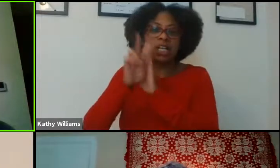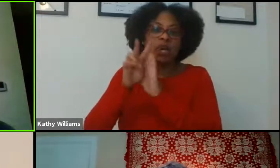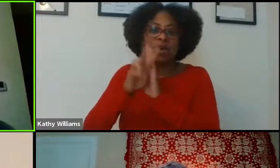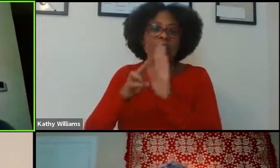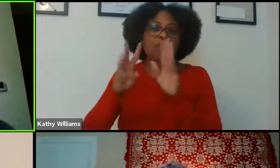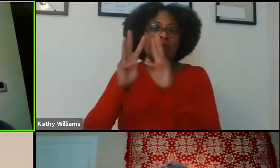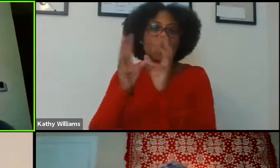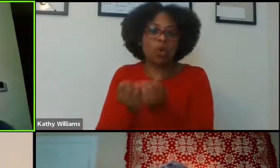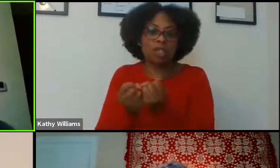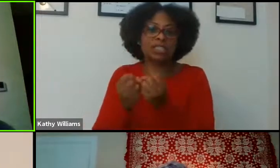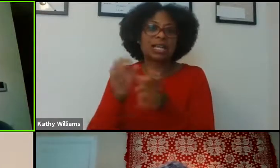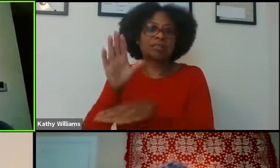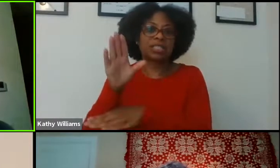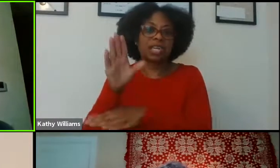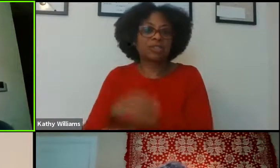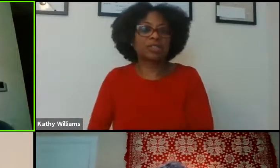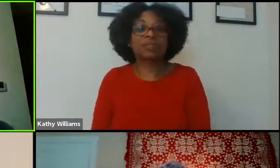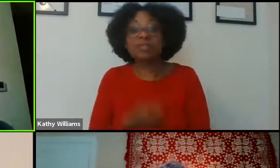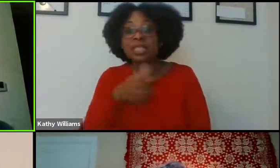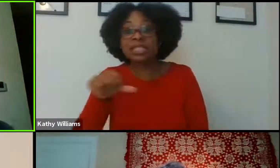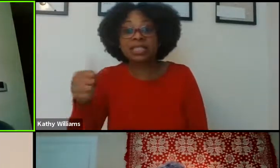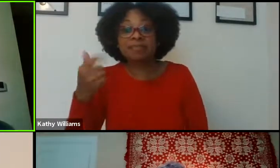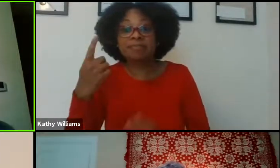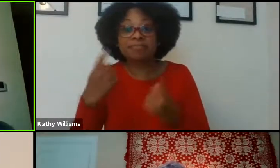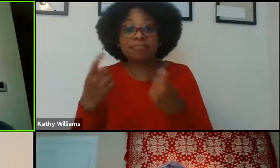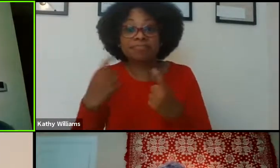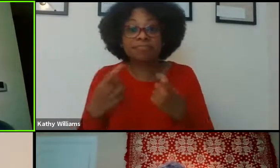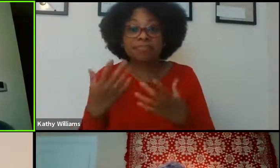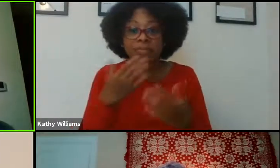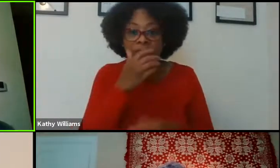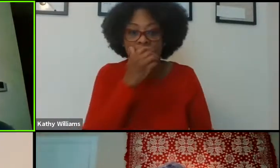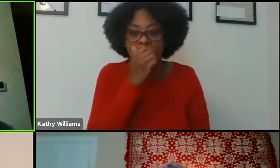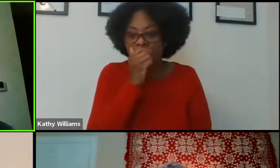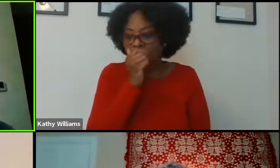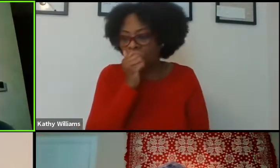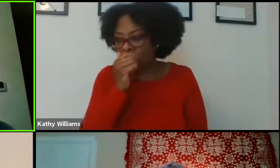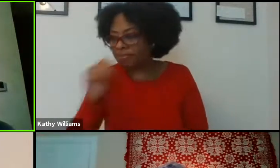panel? Let's see here.